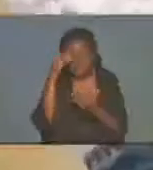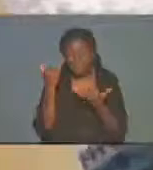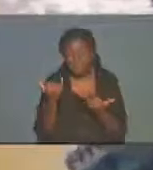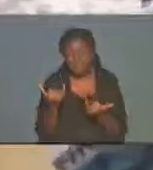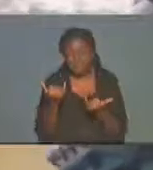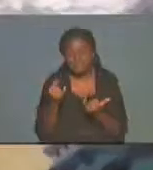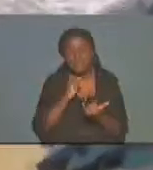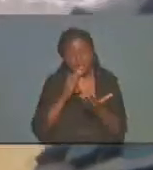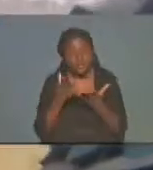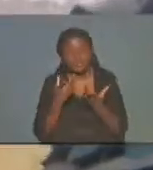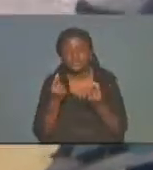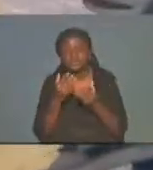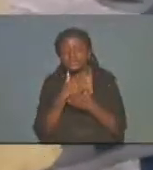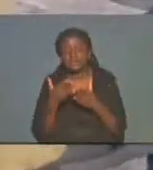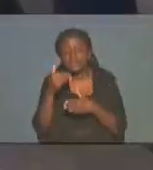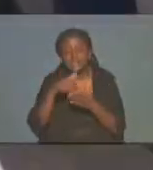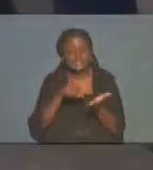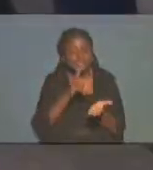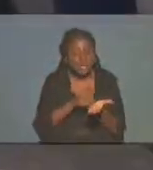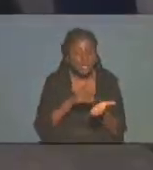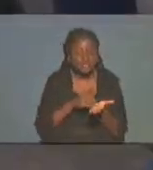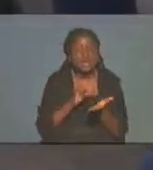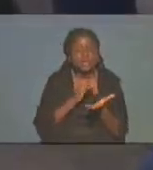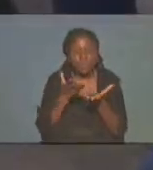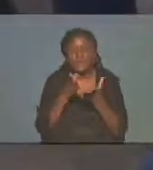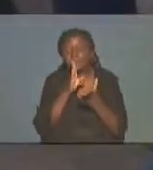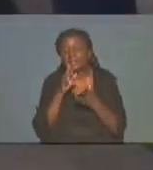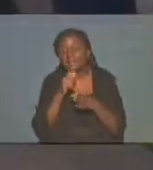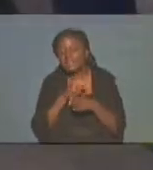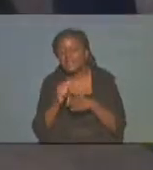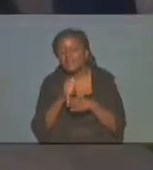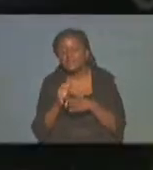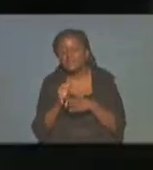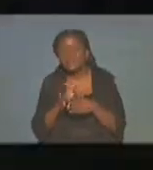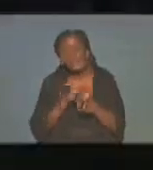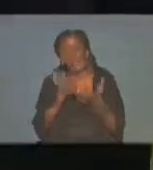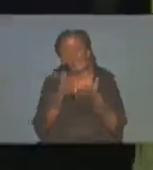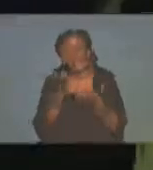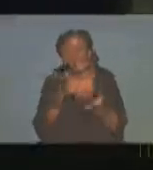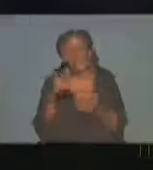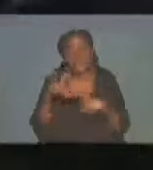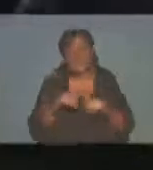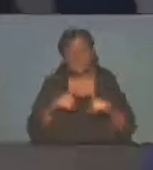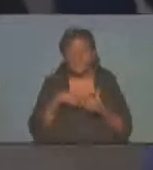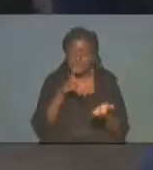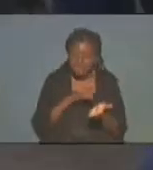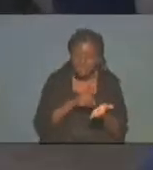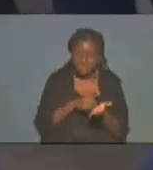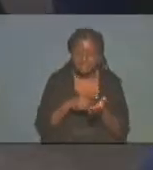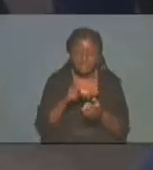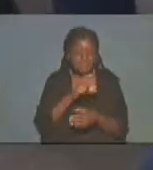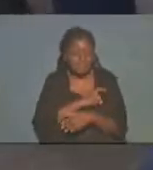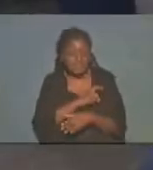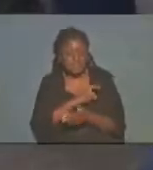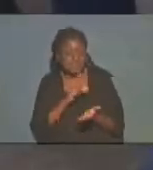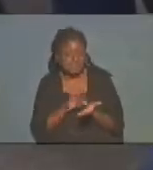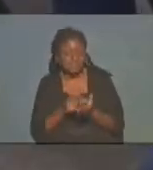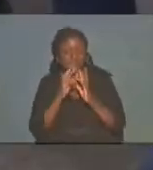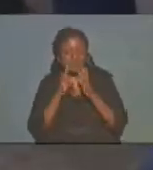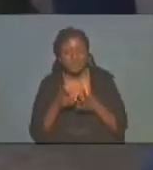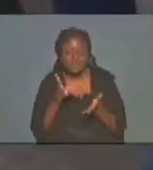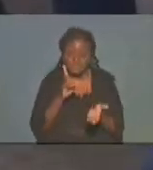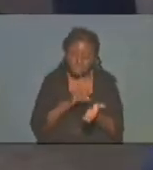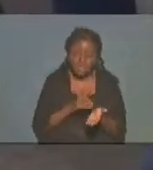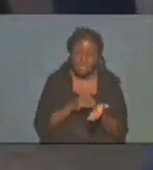I want to do something in doctoring. I want to be a therapist. I want to be a veterinarian, a police, a news reporter, a